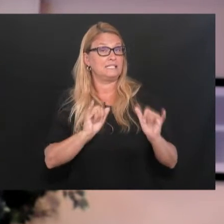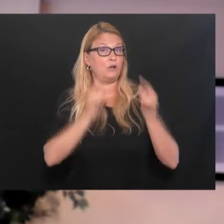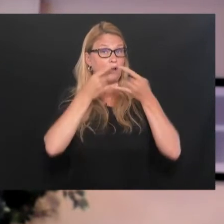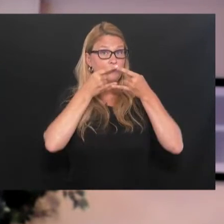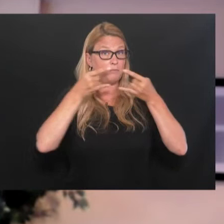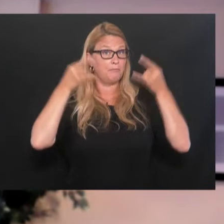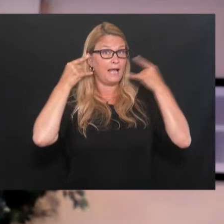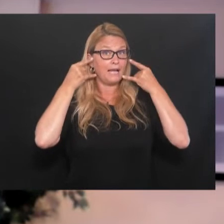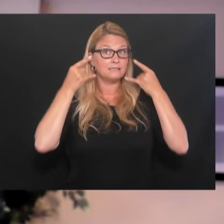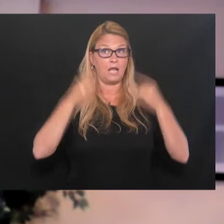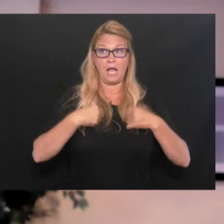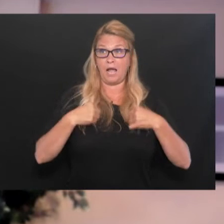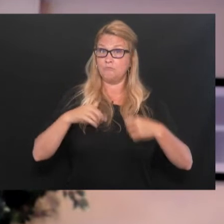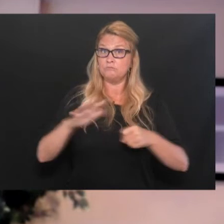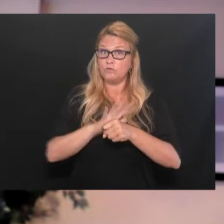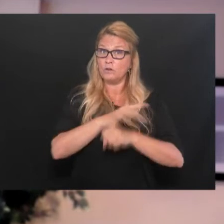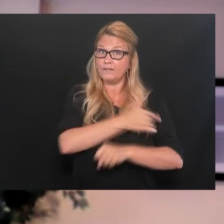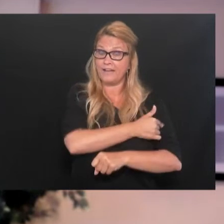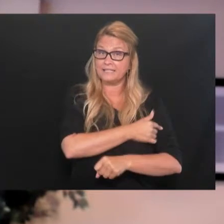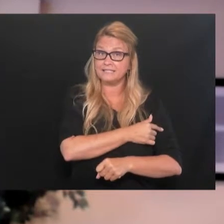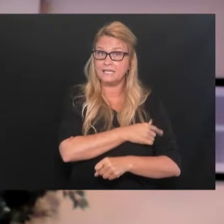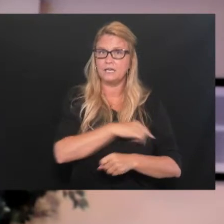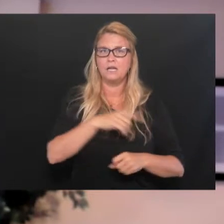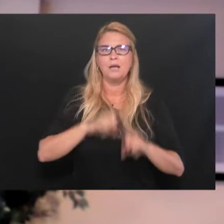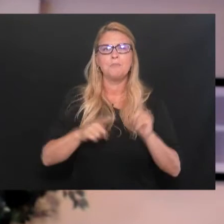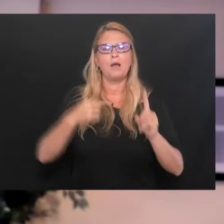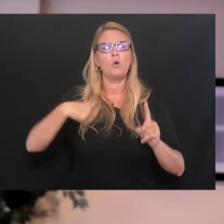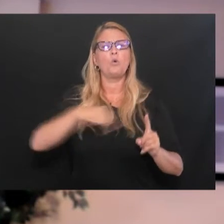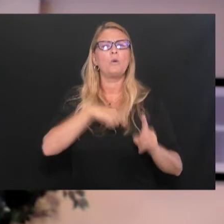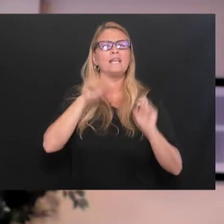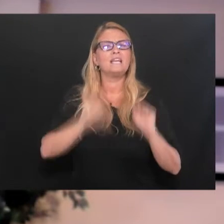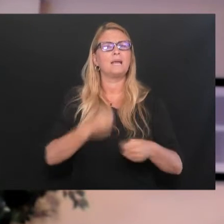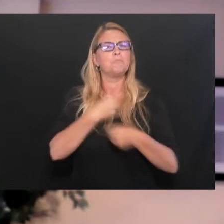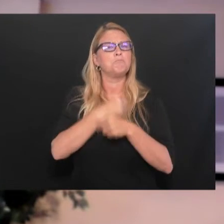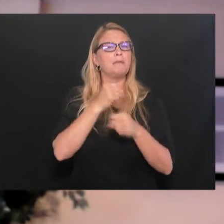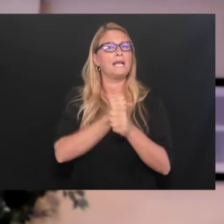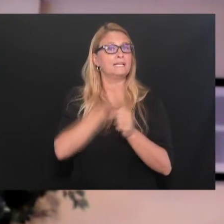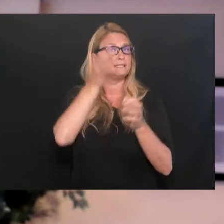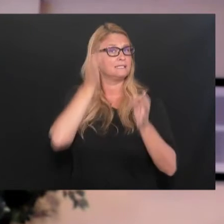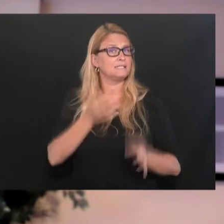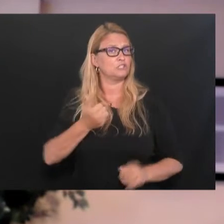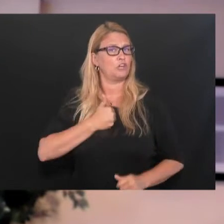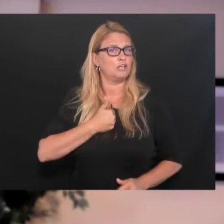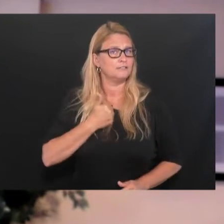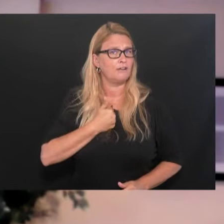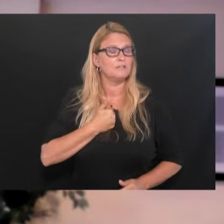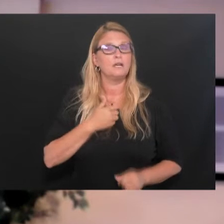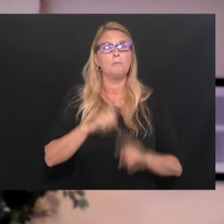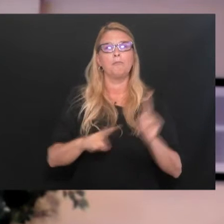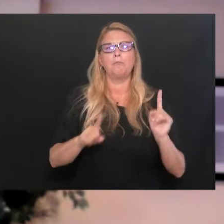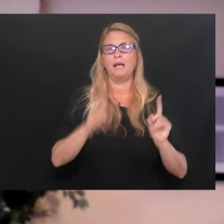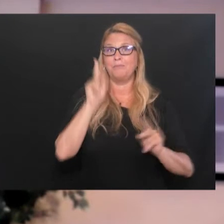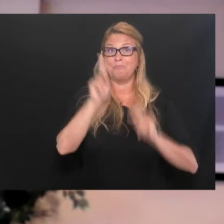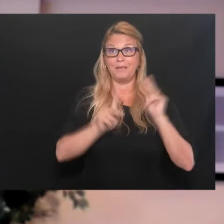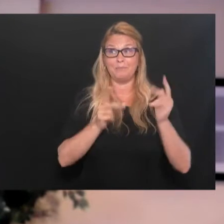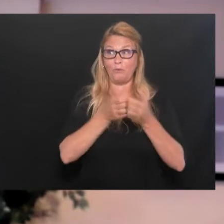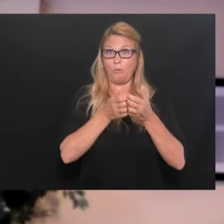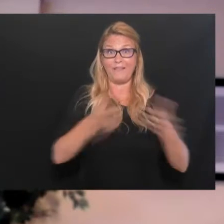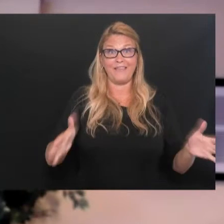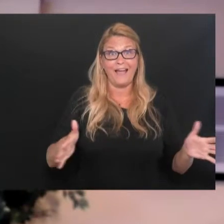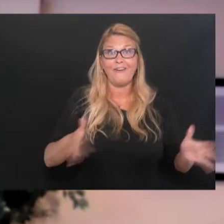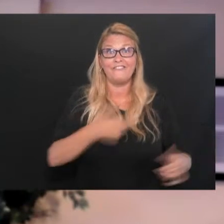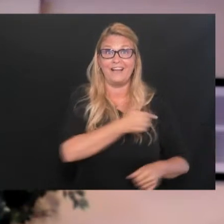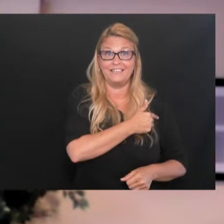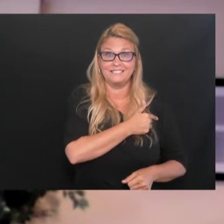fully vaccinated. And each one of us should make those precautions ourselves. When we look at people that are unvaccinated, we